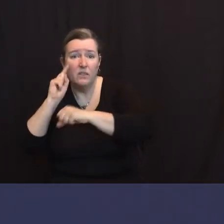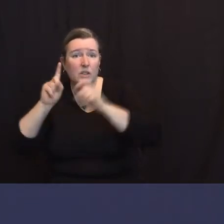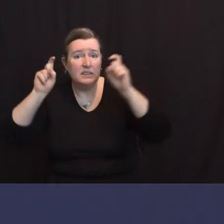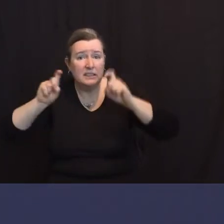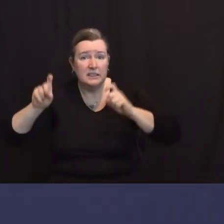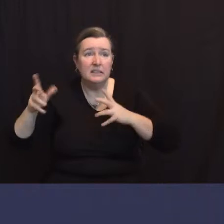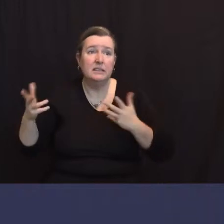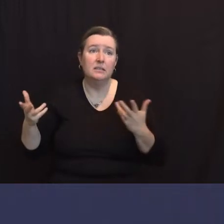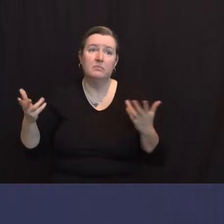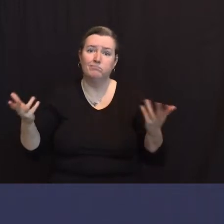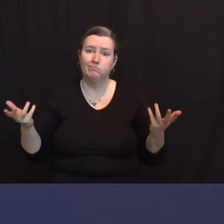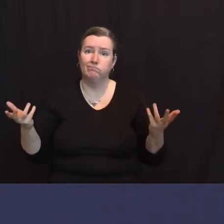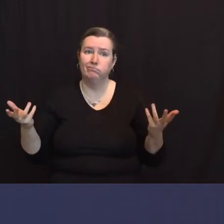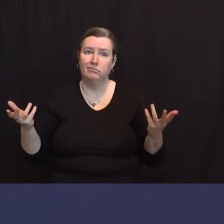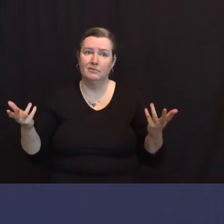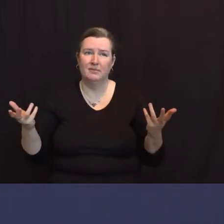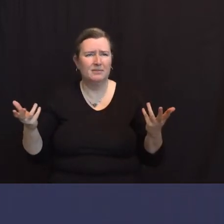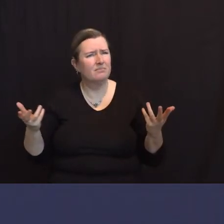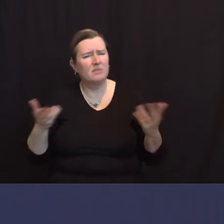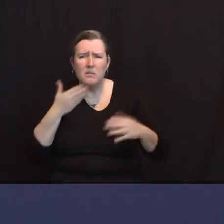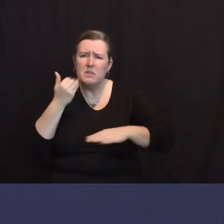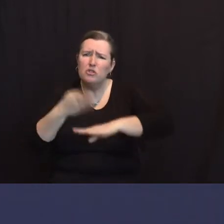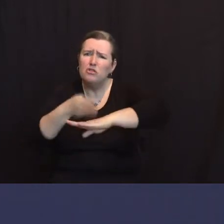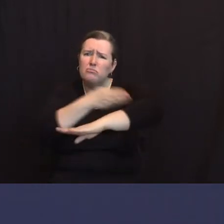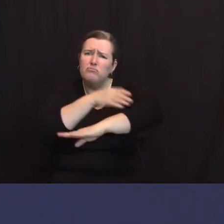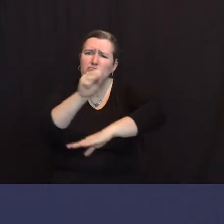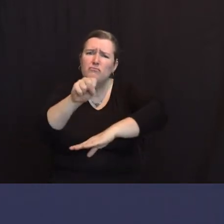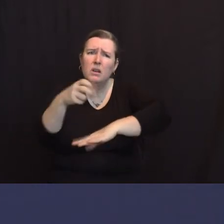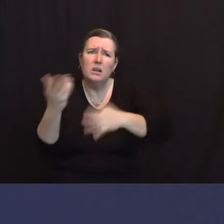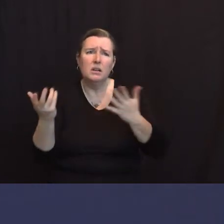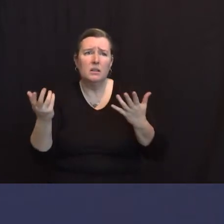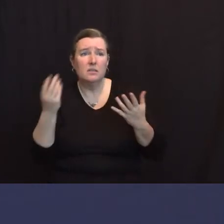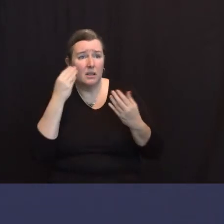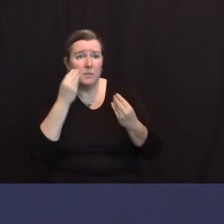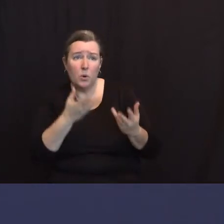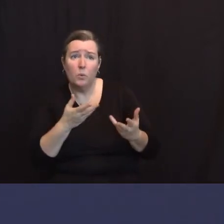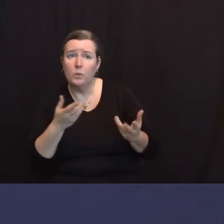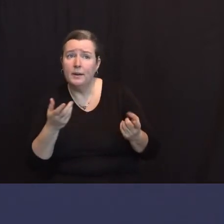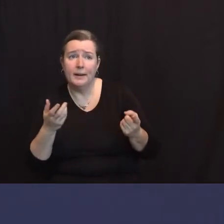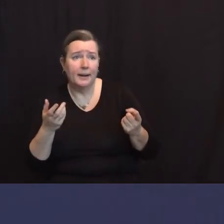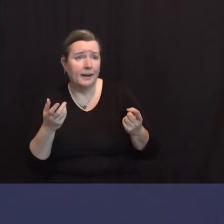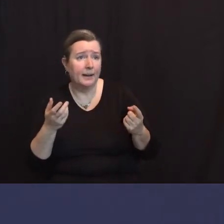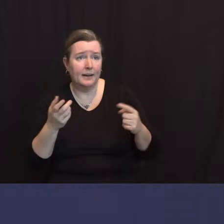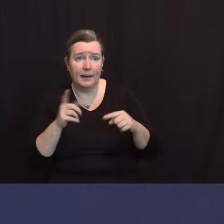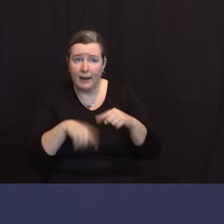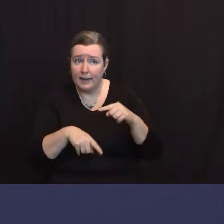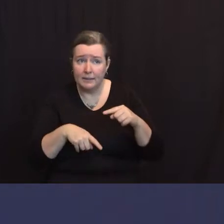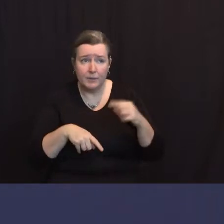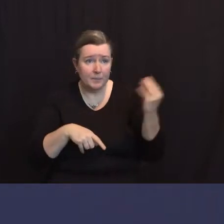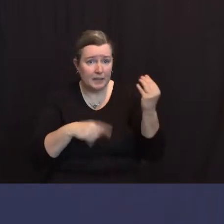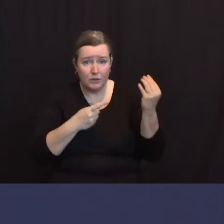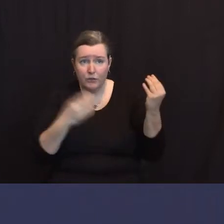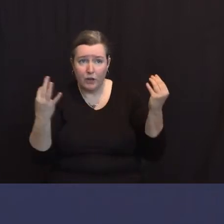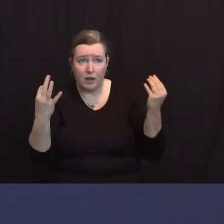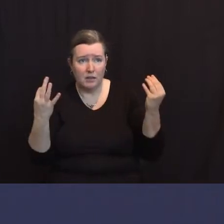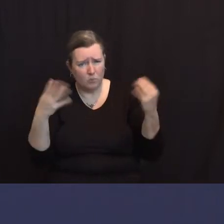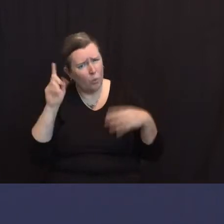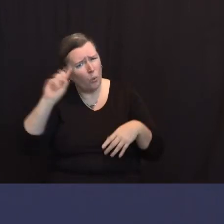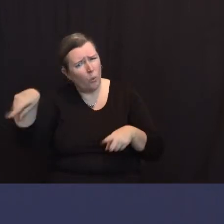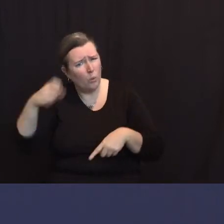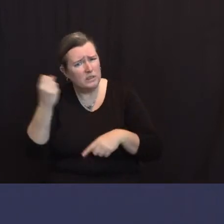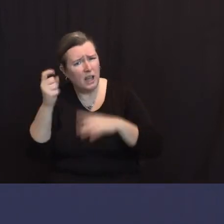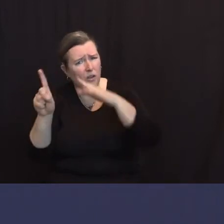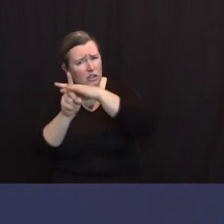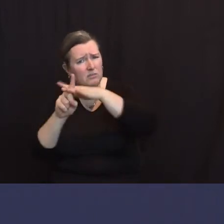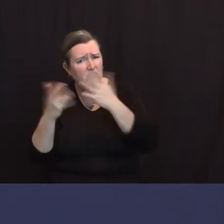down. Note to file, weekend capacity is much better than weekdays, right? I want to channel, Eddie